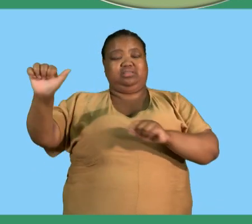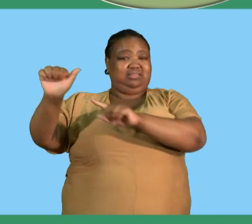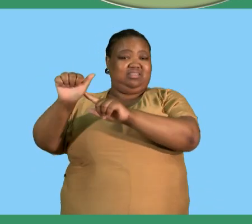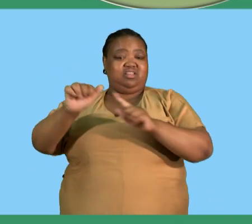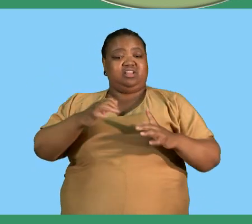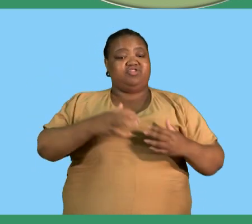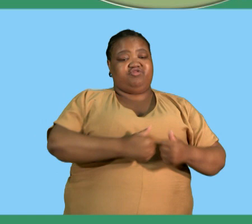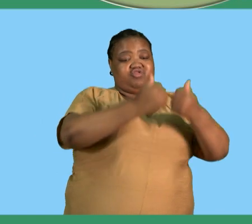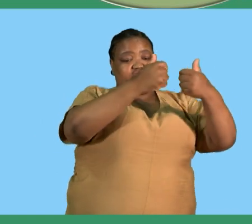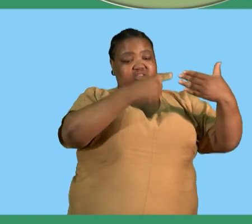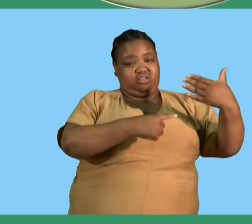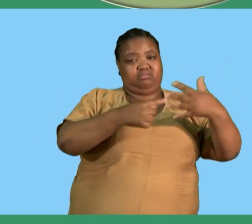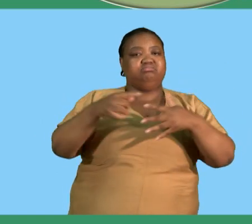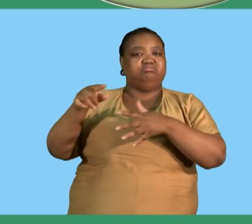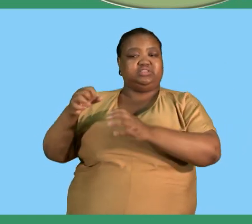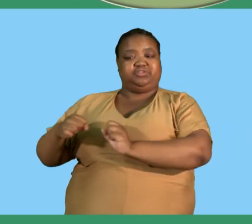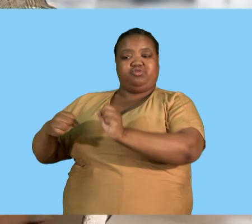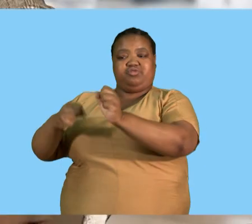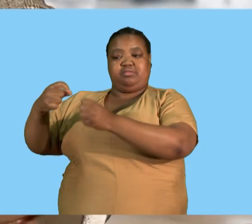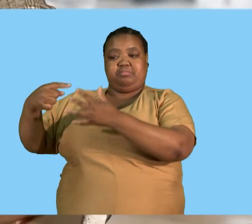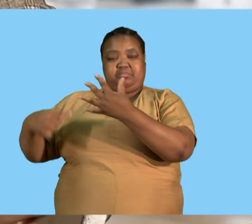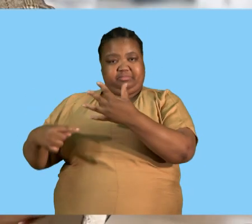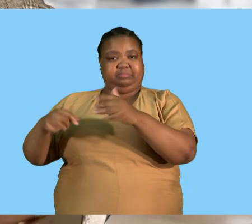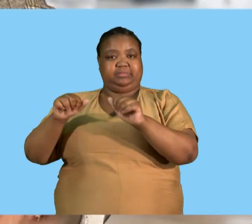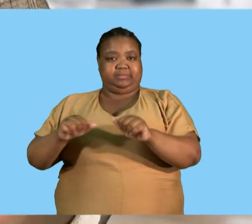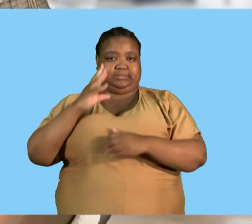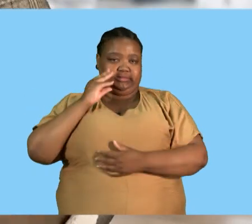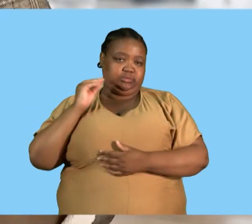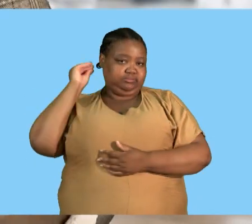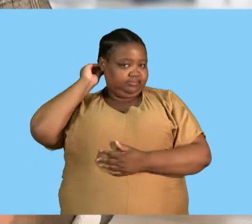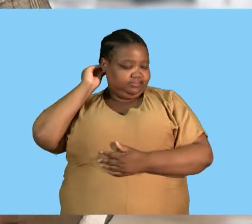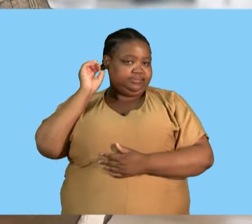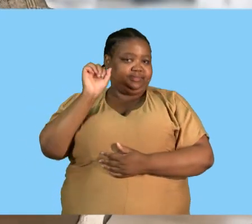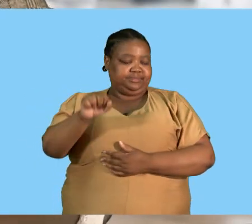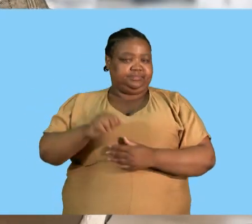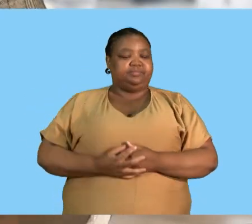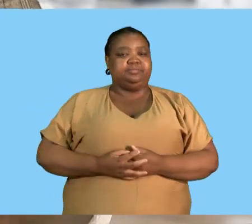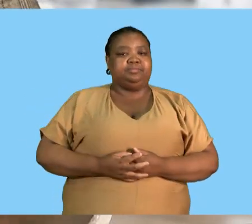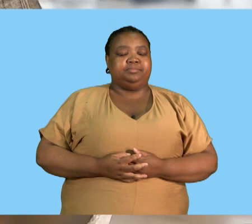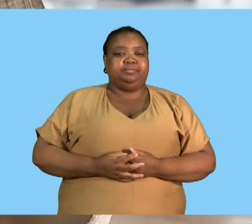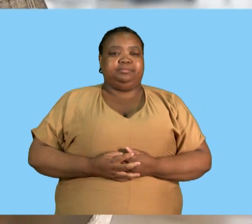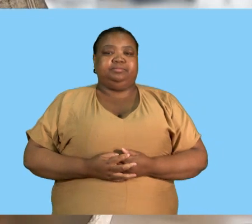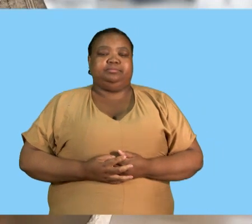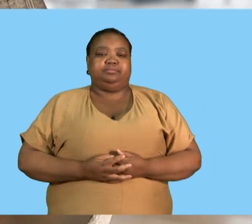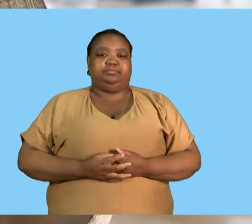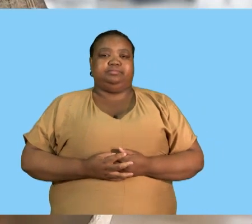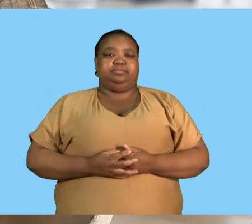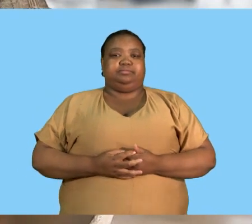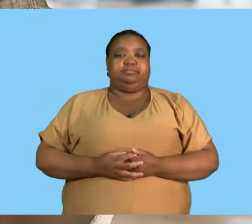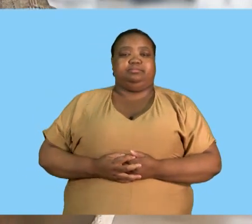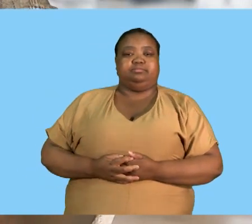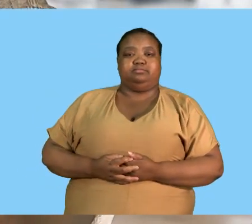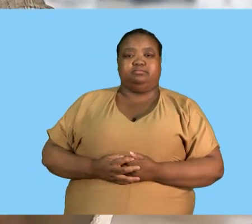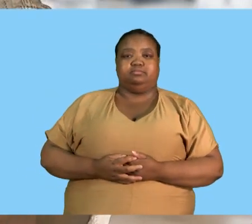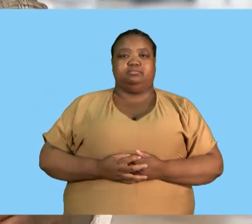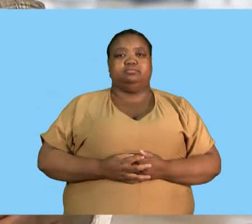and also strategies. For every challenge, there is a strategy. Please do not forget that.